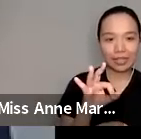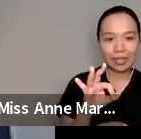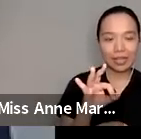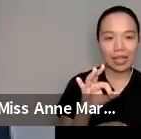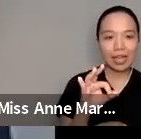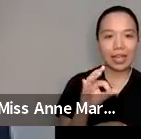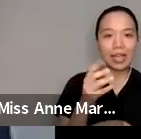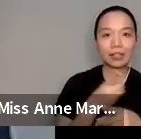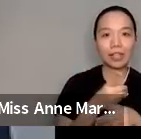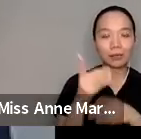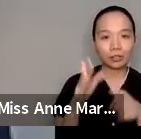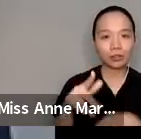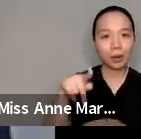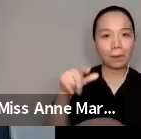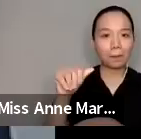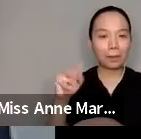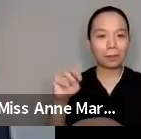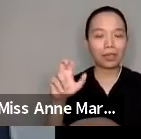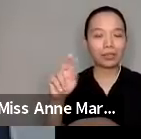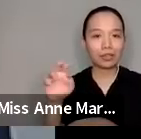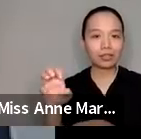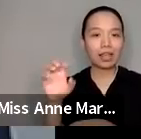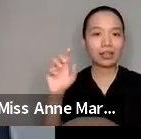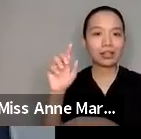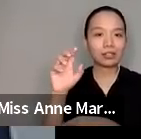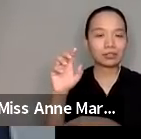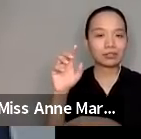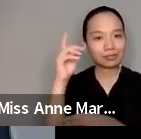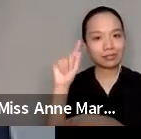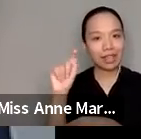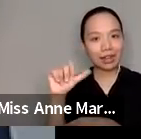director of Pamane Talino College of Education.